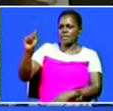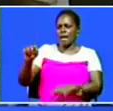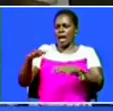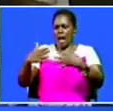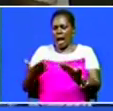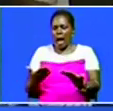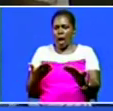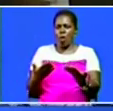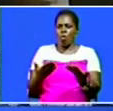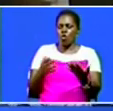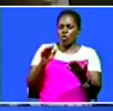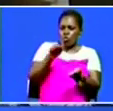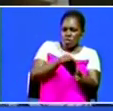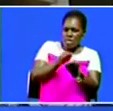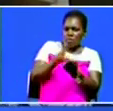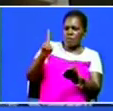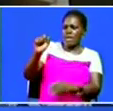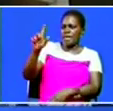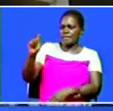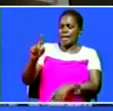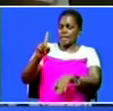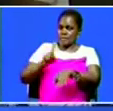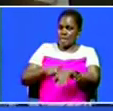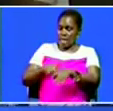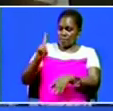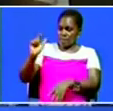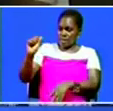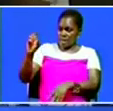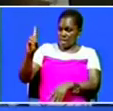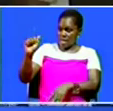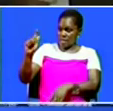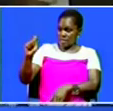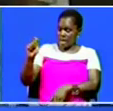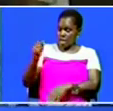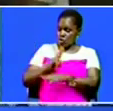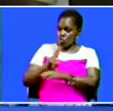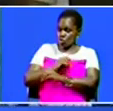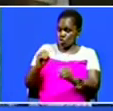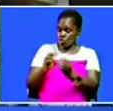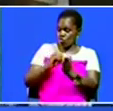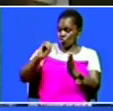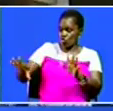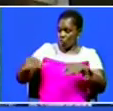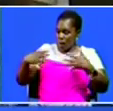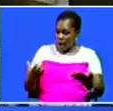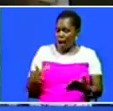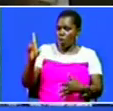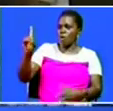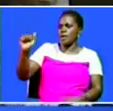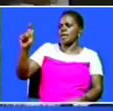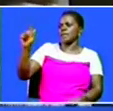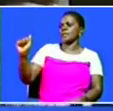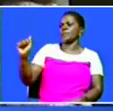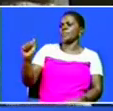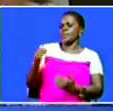manner you hold that data, and when that data is no longer useful to you, how you destroy that data. So